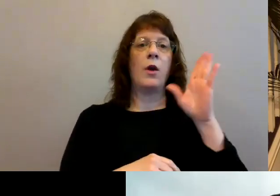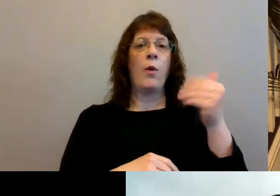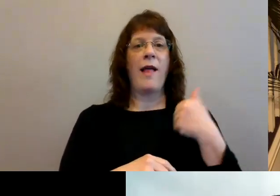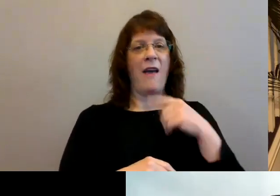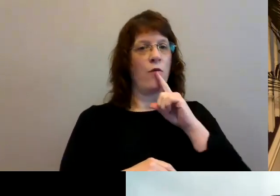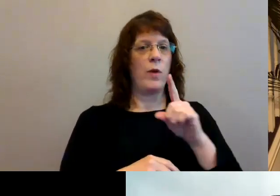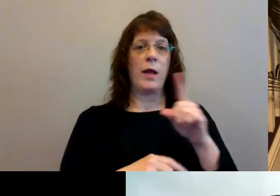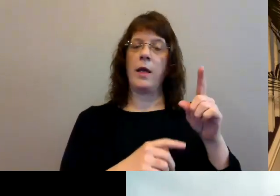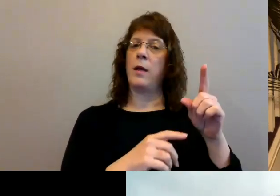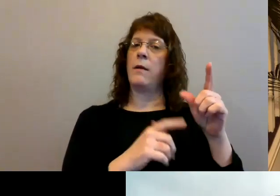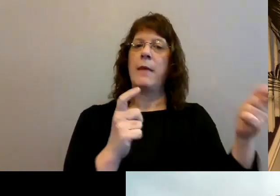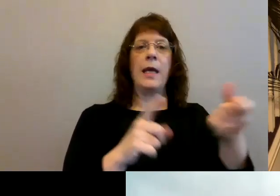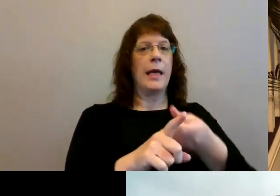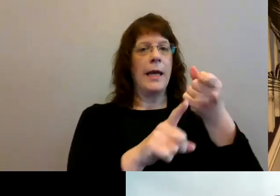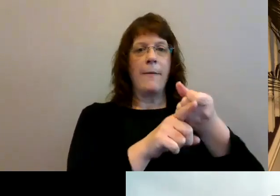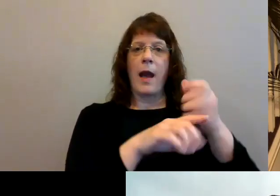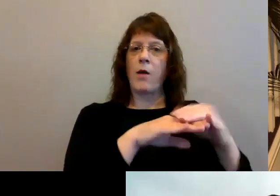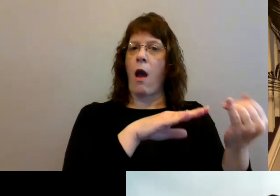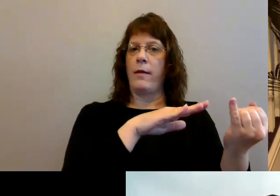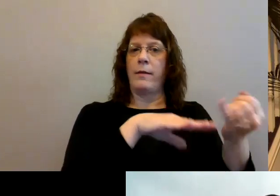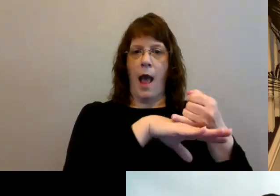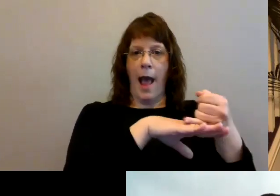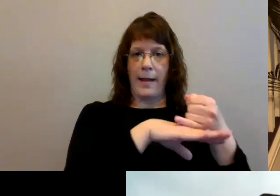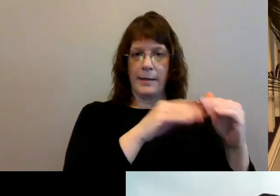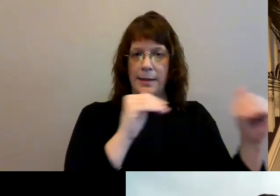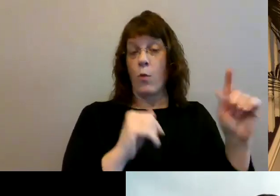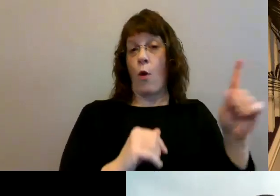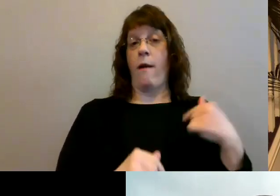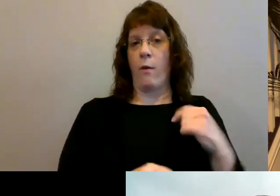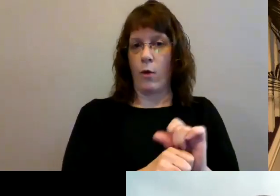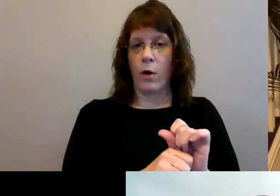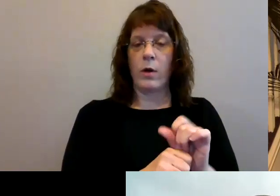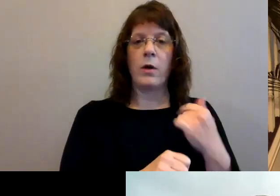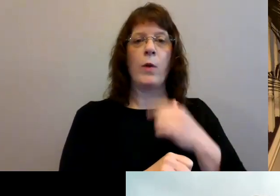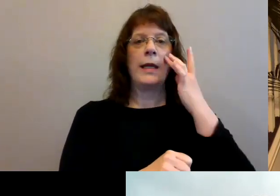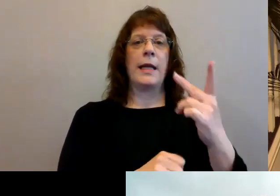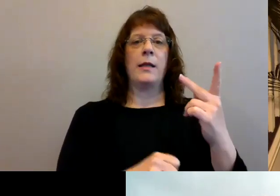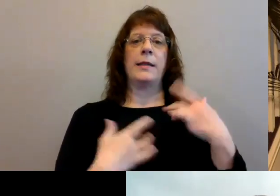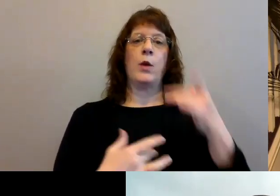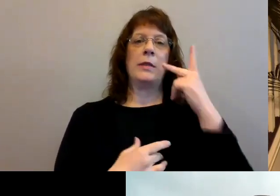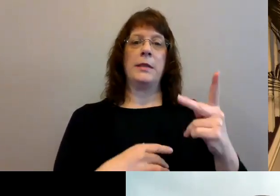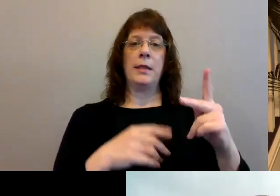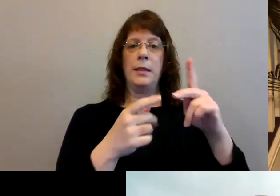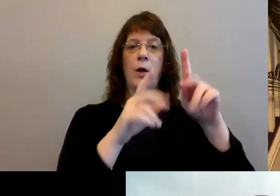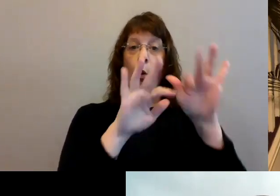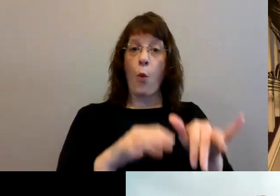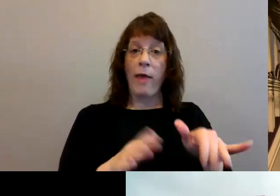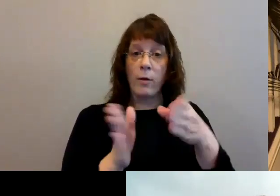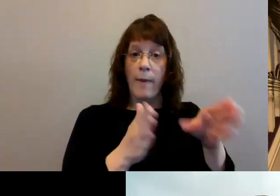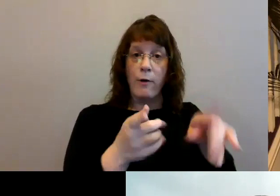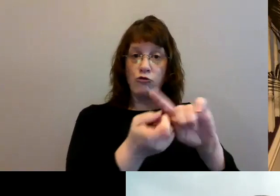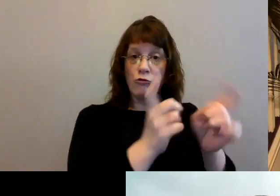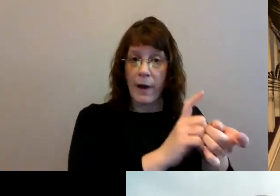high impact on island system. At least the island system that I work with, what we see is change in weather patterns and so on. And so